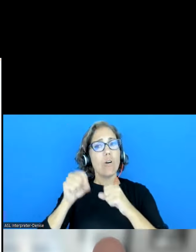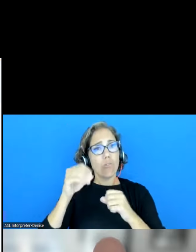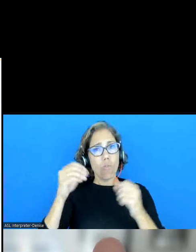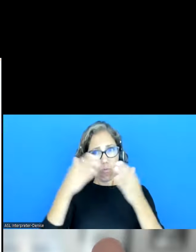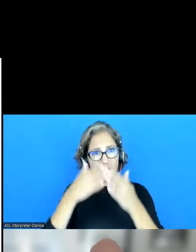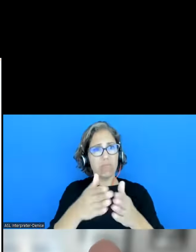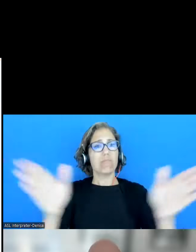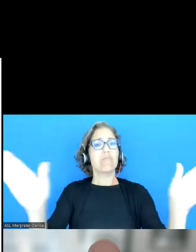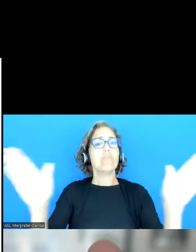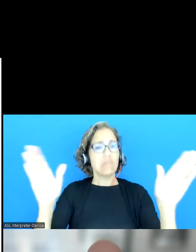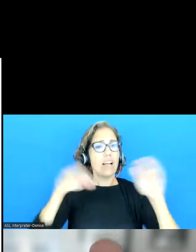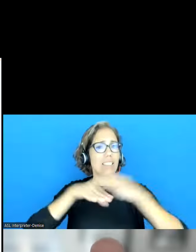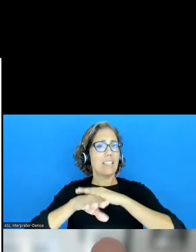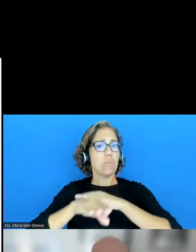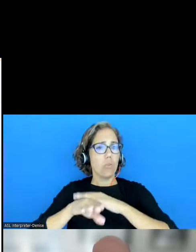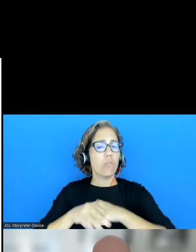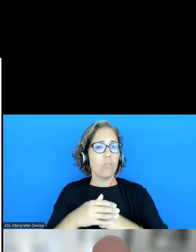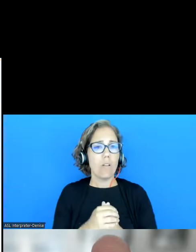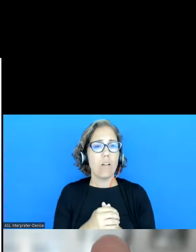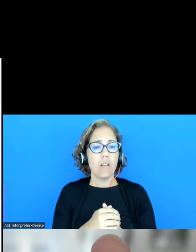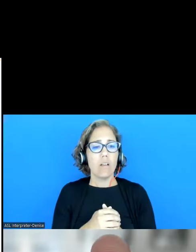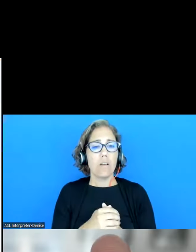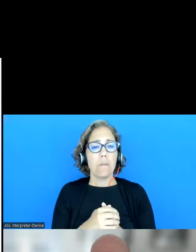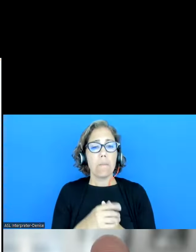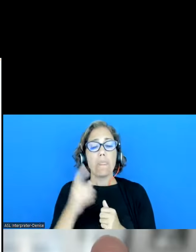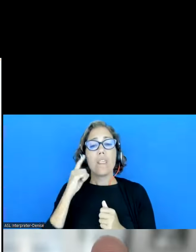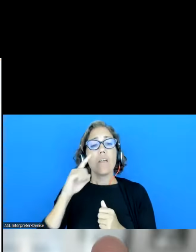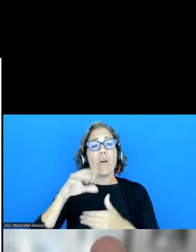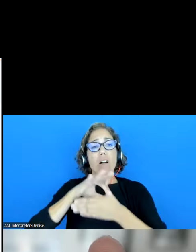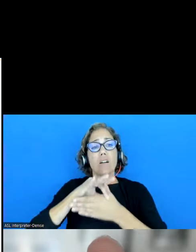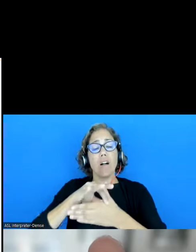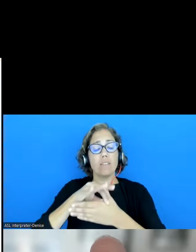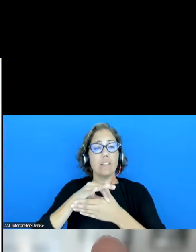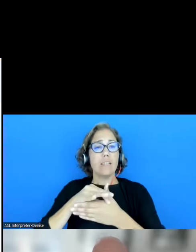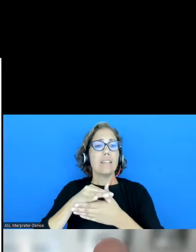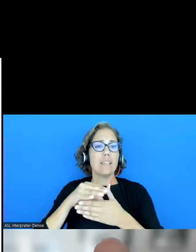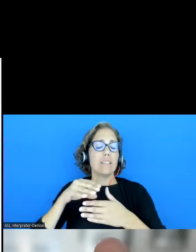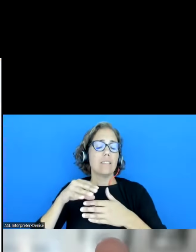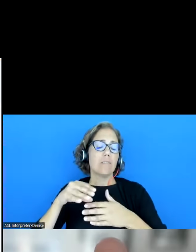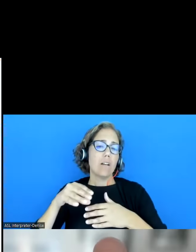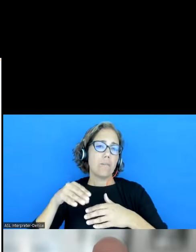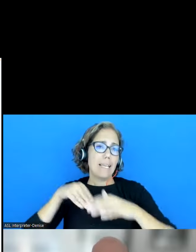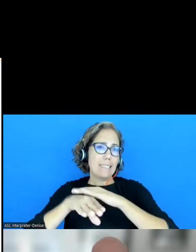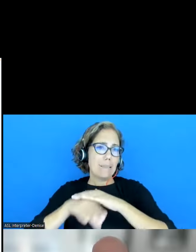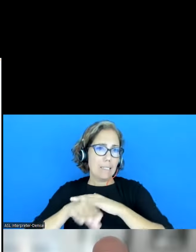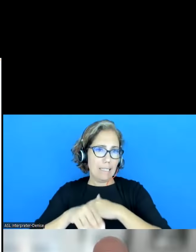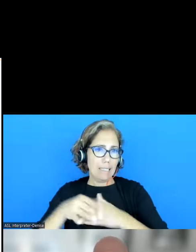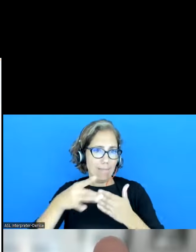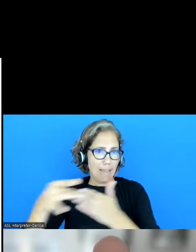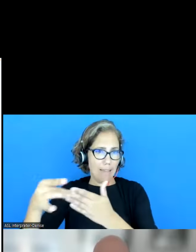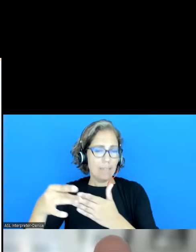audience. Following all the content accessibility guidelines is a great place to start. Again, things like making sure you've